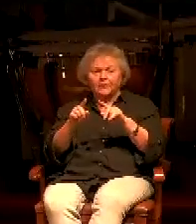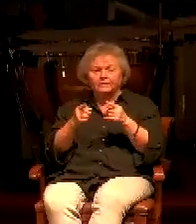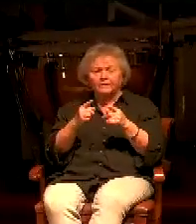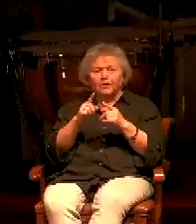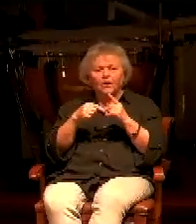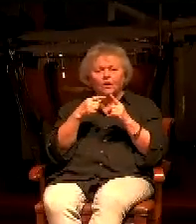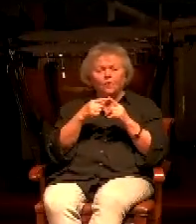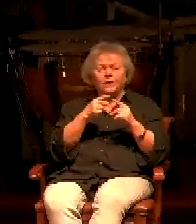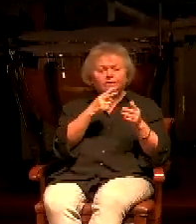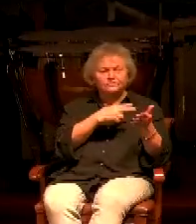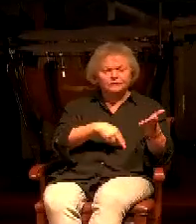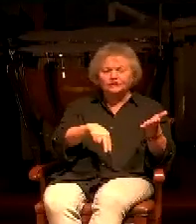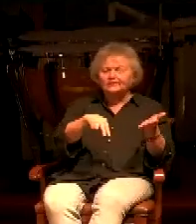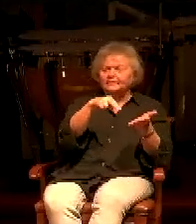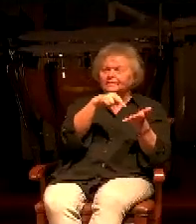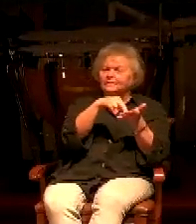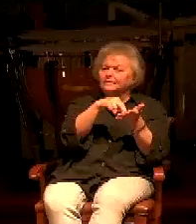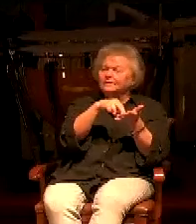we never have to be alone.